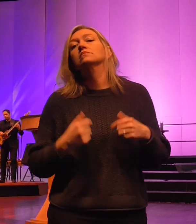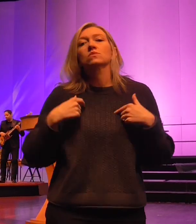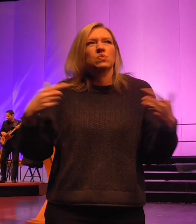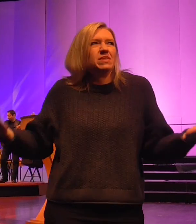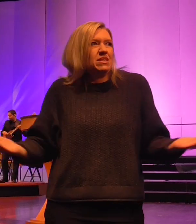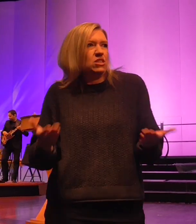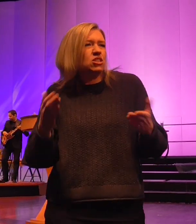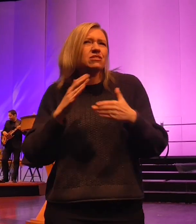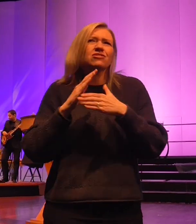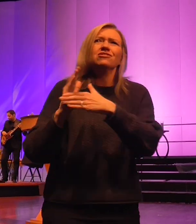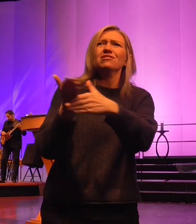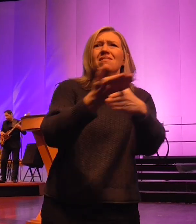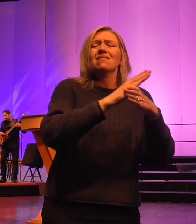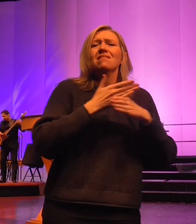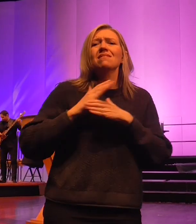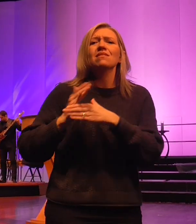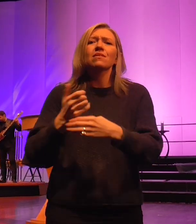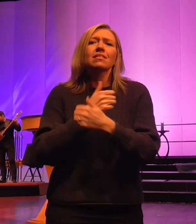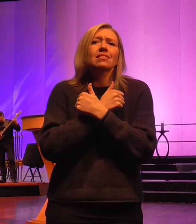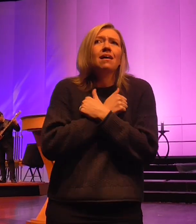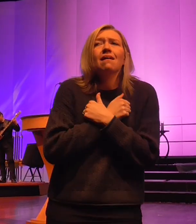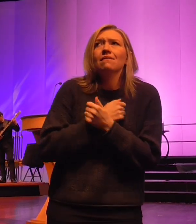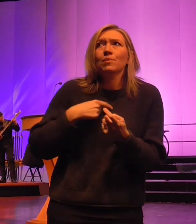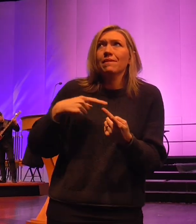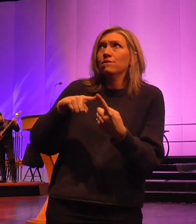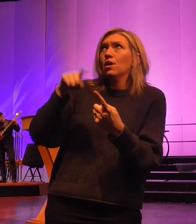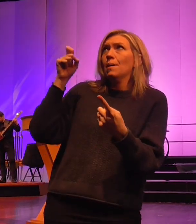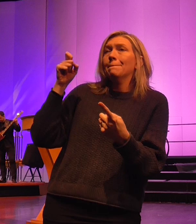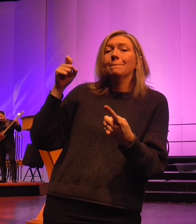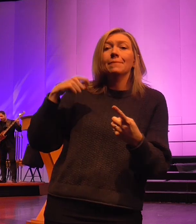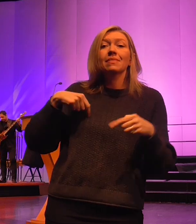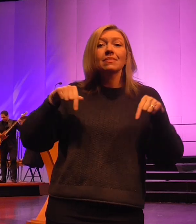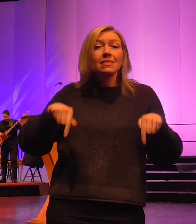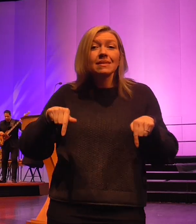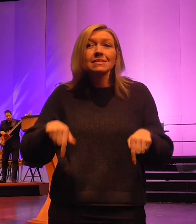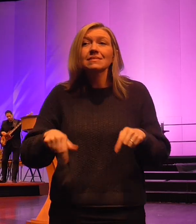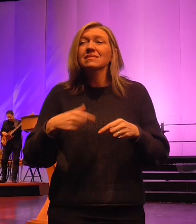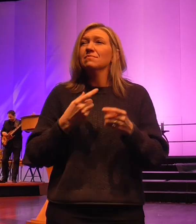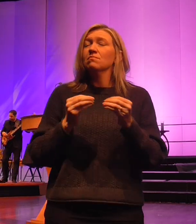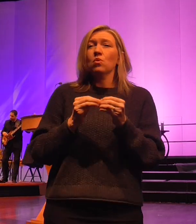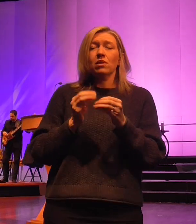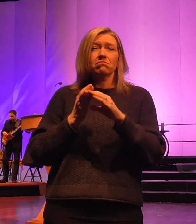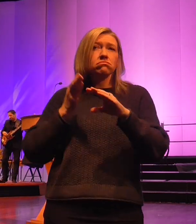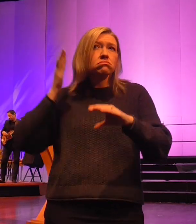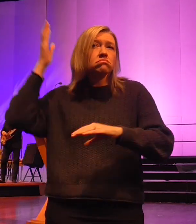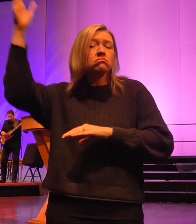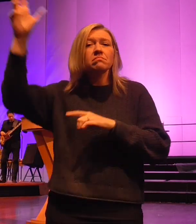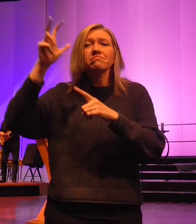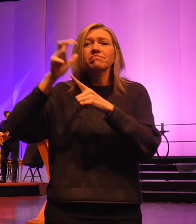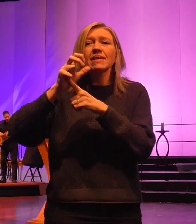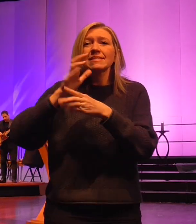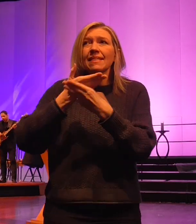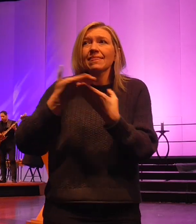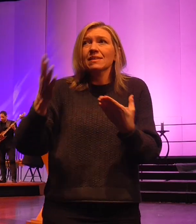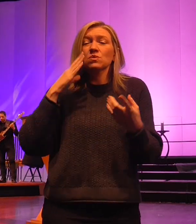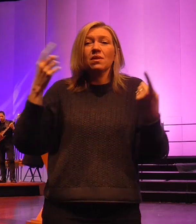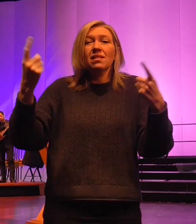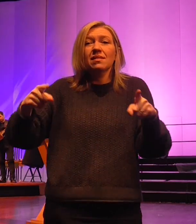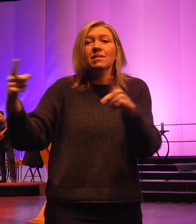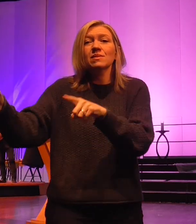Here to share the love that we're from. These and greater things shall you do.